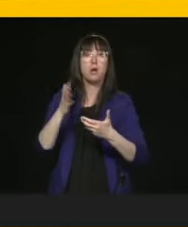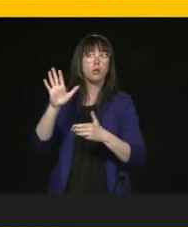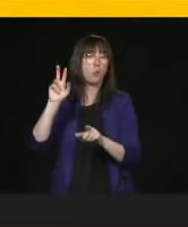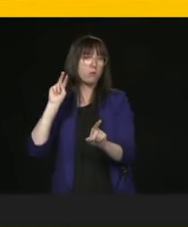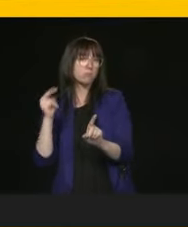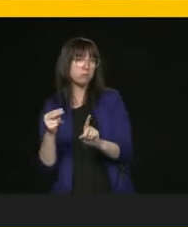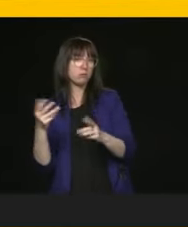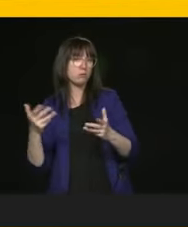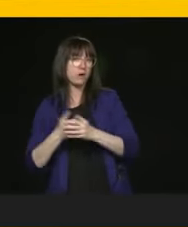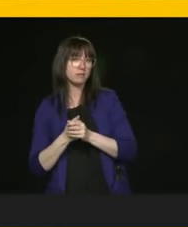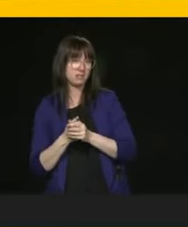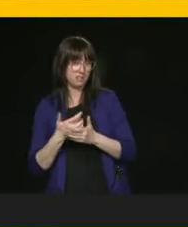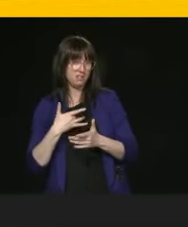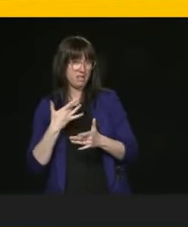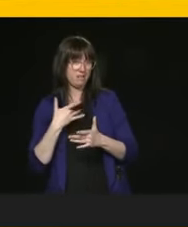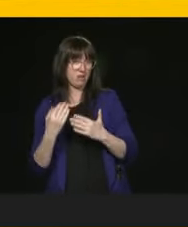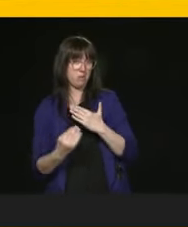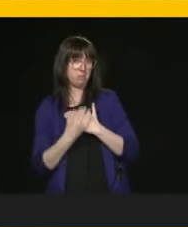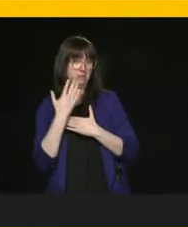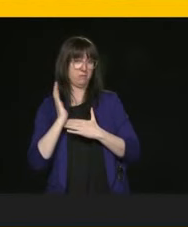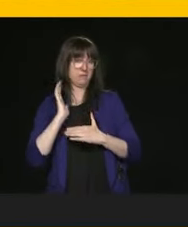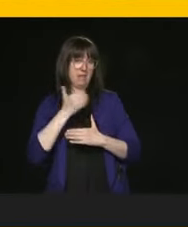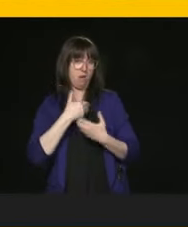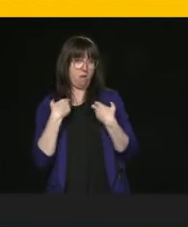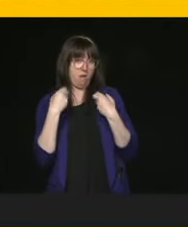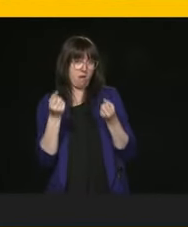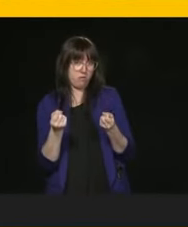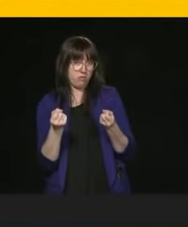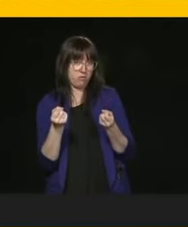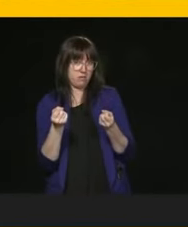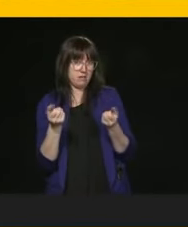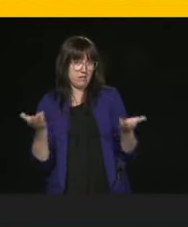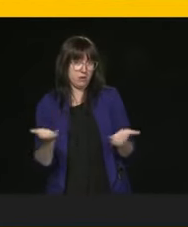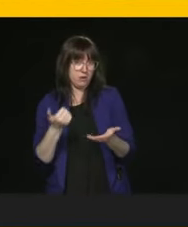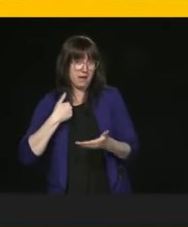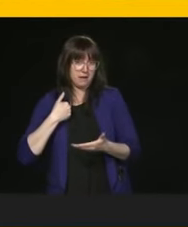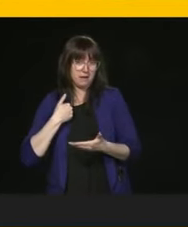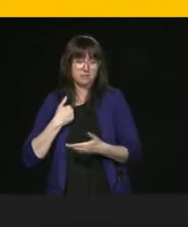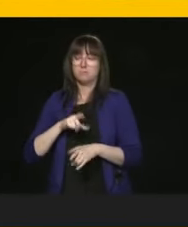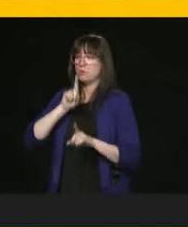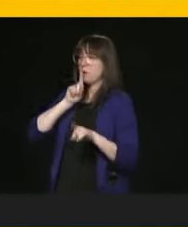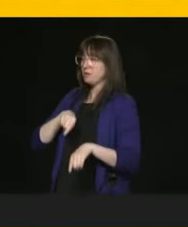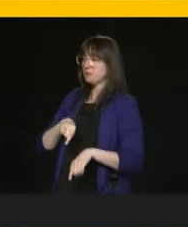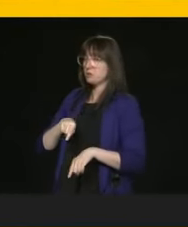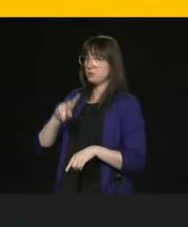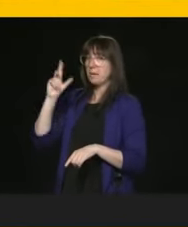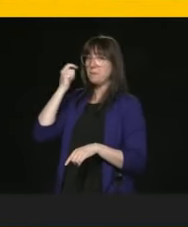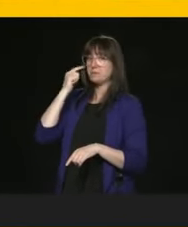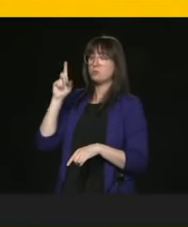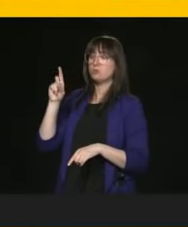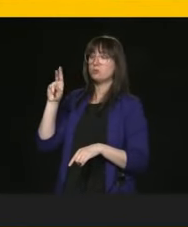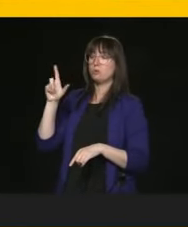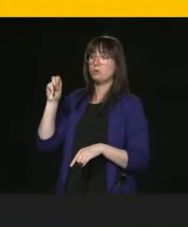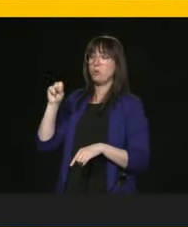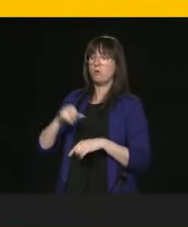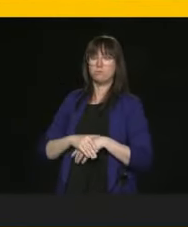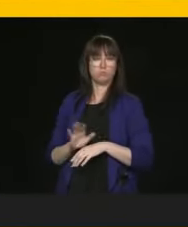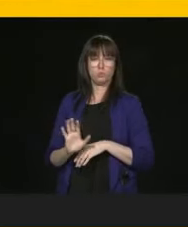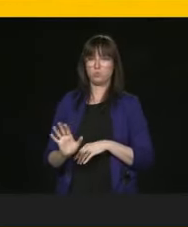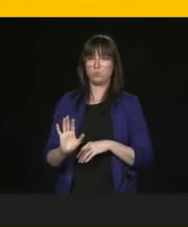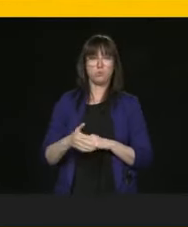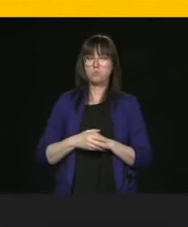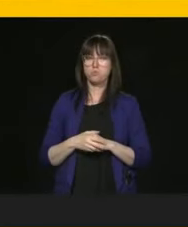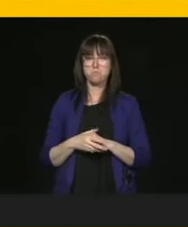public health and safety here in Canada? Answer, Minister Duclos, no, I'm not worried. Our public